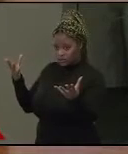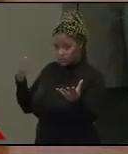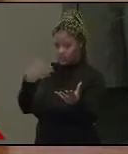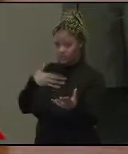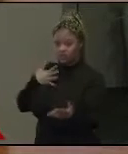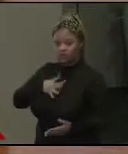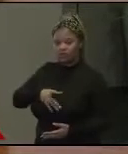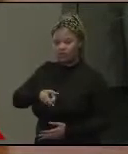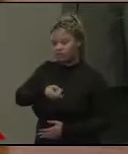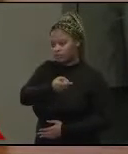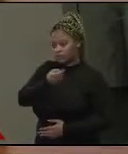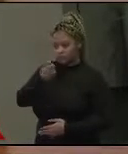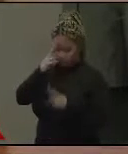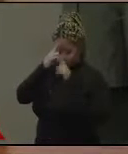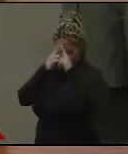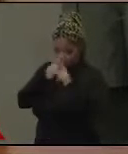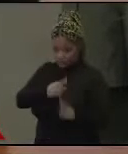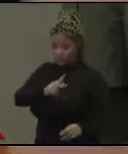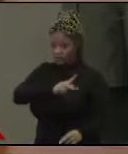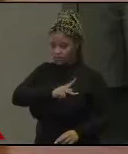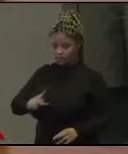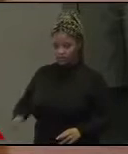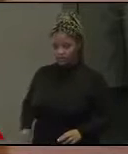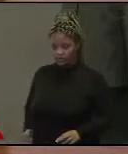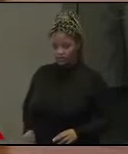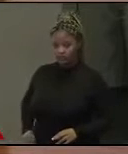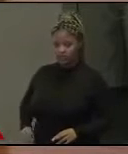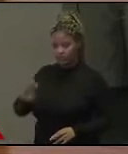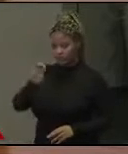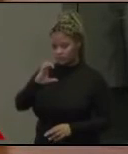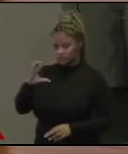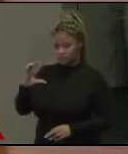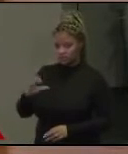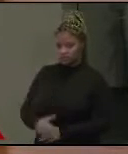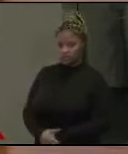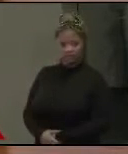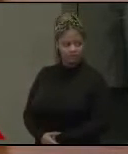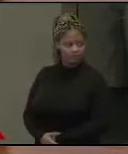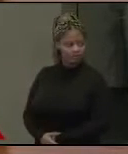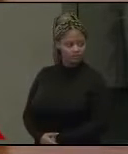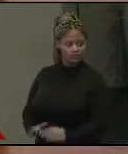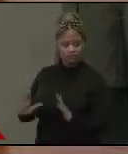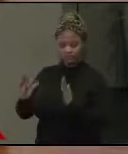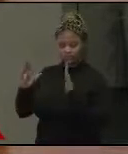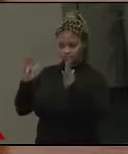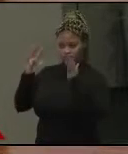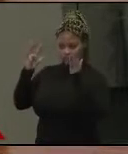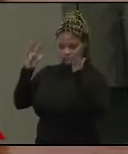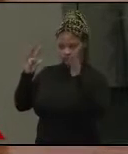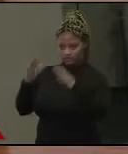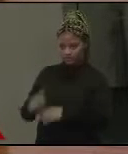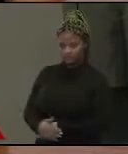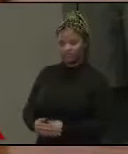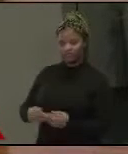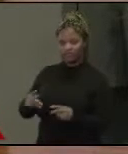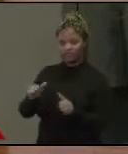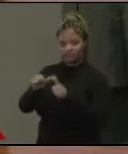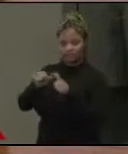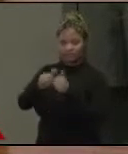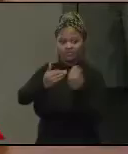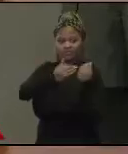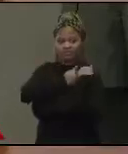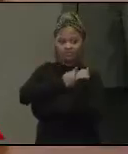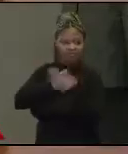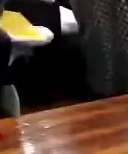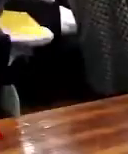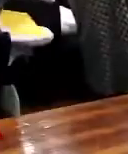Honorable Premier of the Eastern Cape. It's safer that side, Honorable Premier. I do not want to lose my job. I do